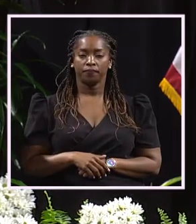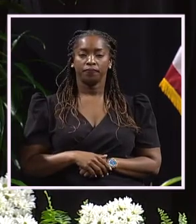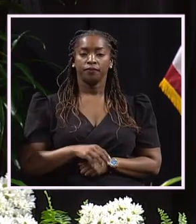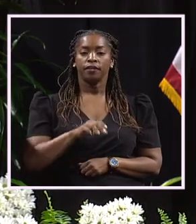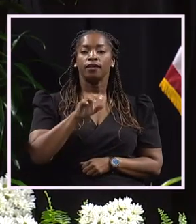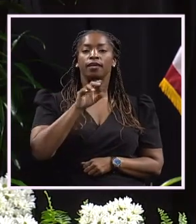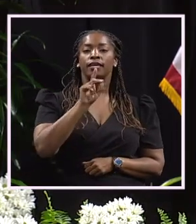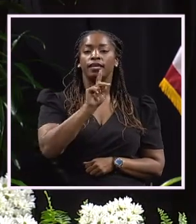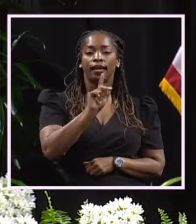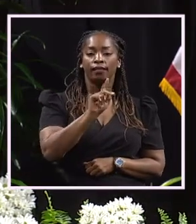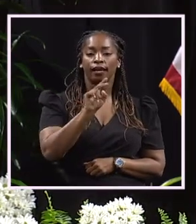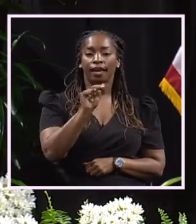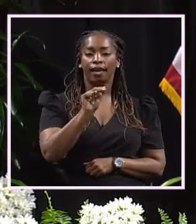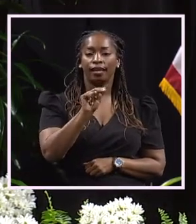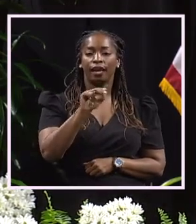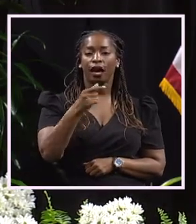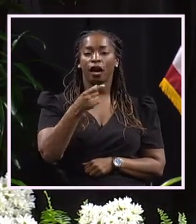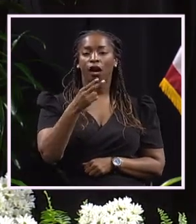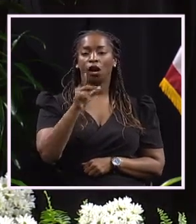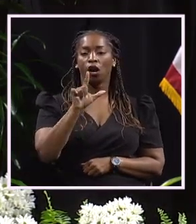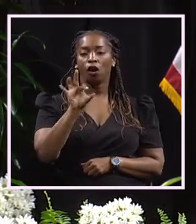Kayla N. Goff,